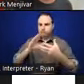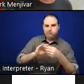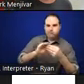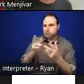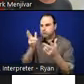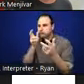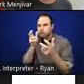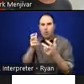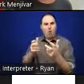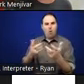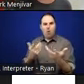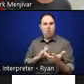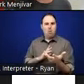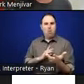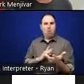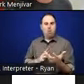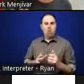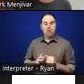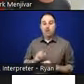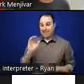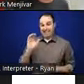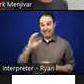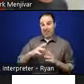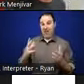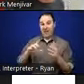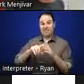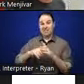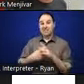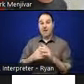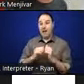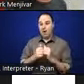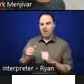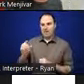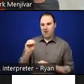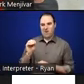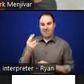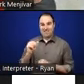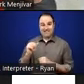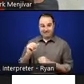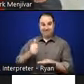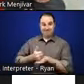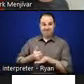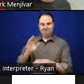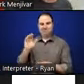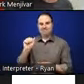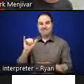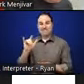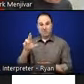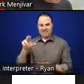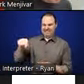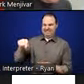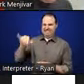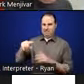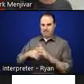started for me actually at where OHA is now located, at Baylor University. When I was an undergrad, I studied social work.